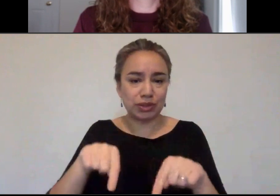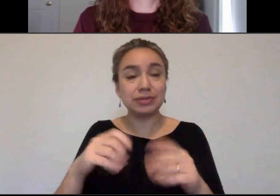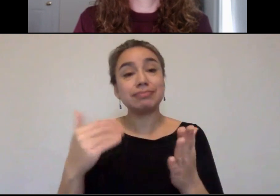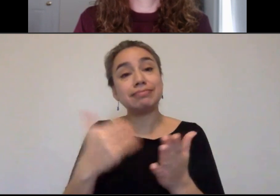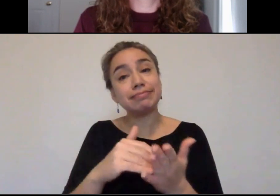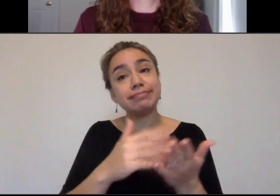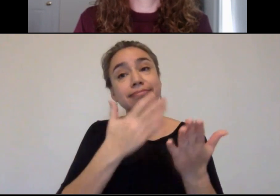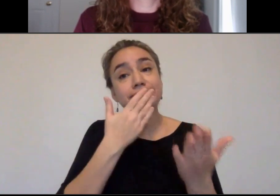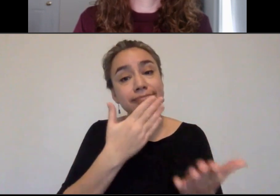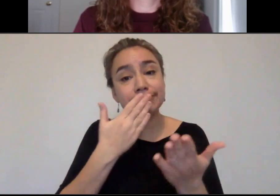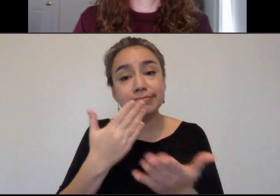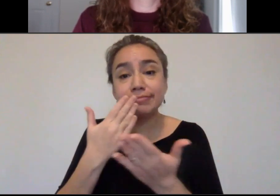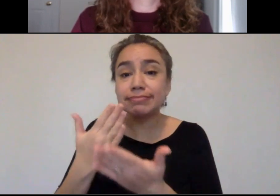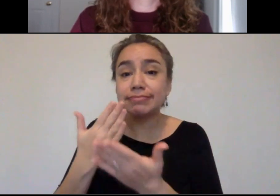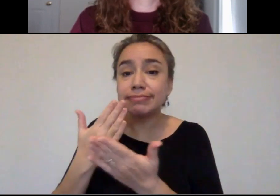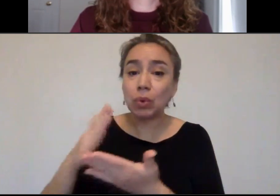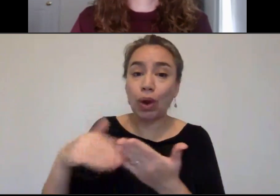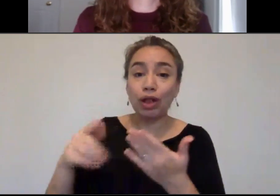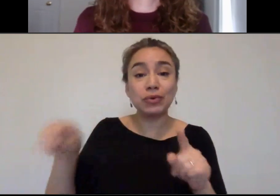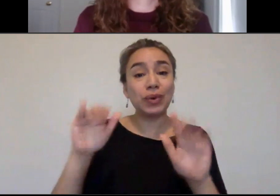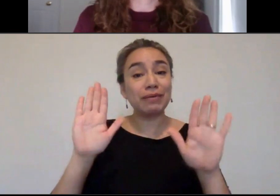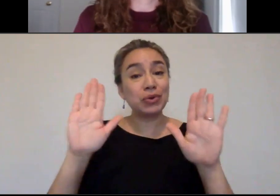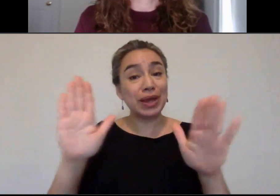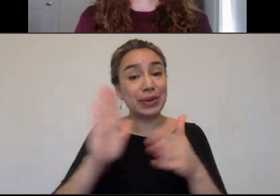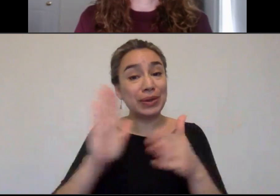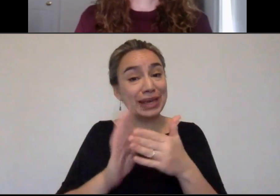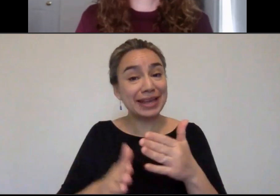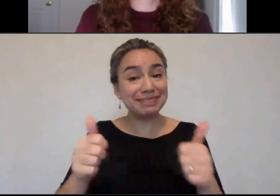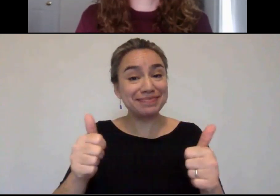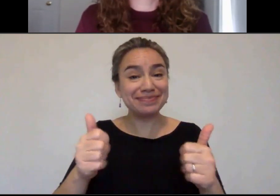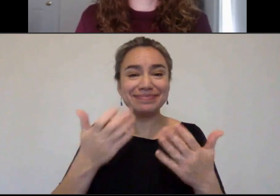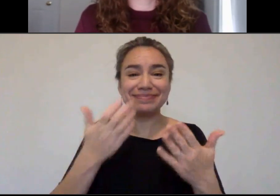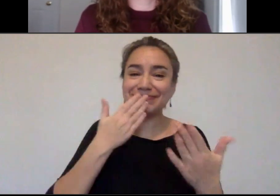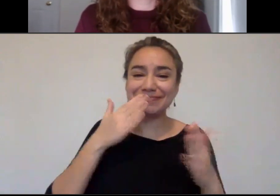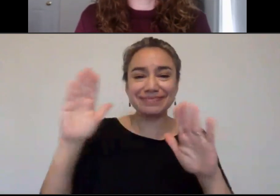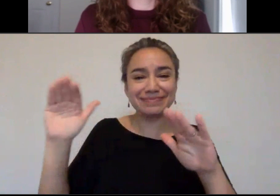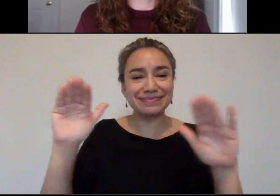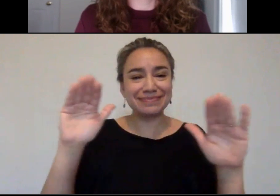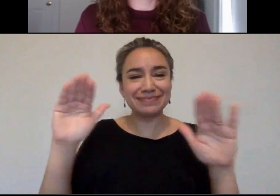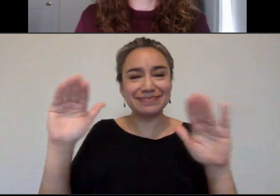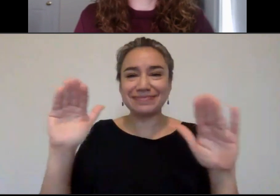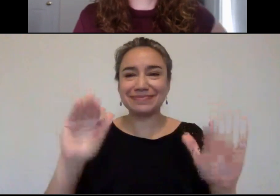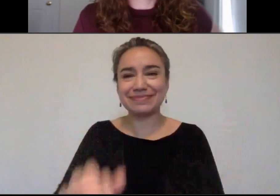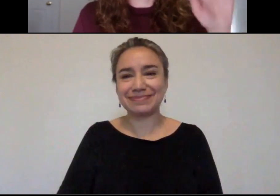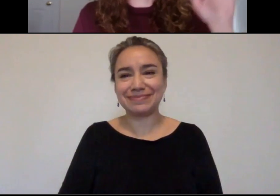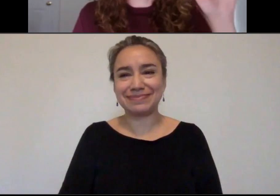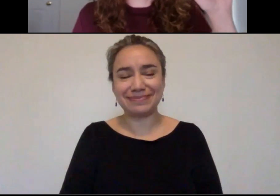you very much to all of you, and have a great weekend. Thank you. Bye-bye now. Thank you.